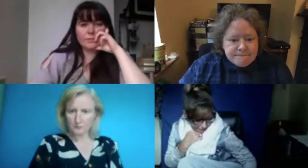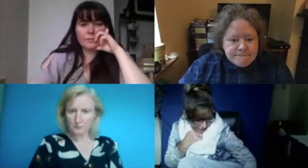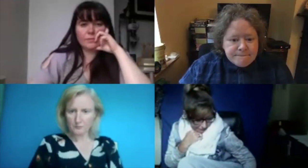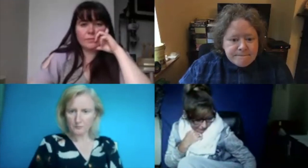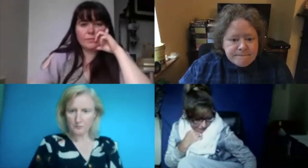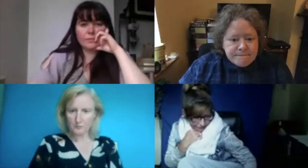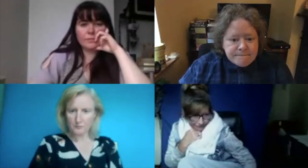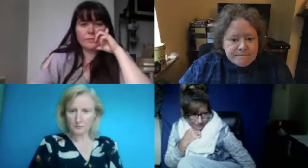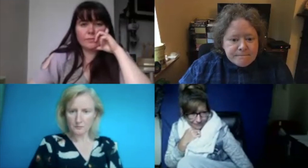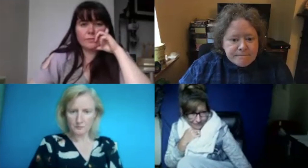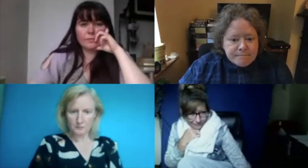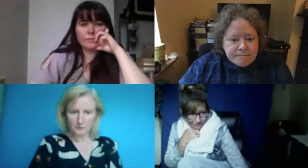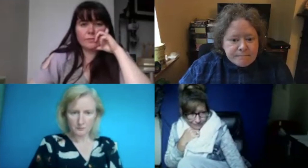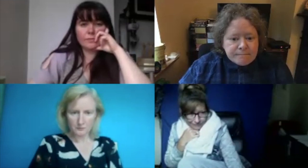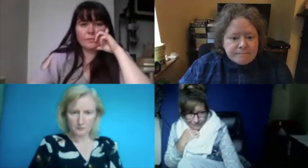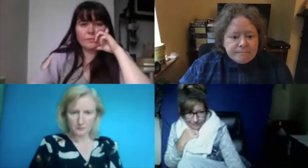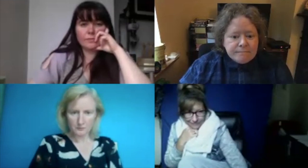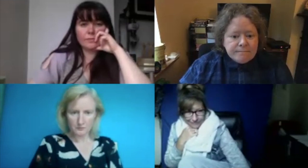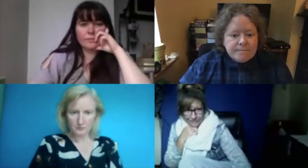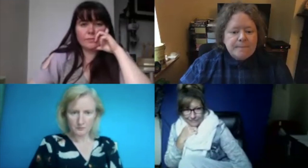Thank you, Catherine. You're so welcome.